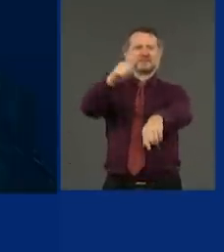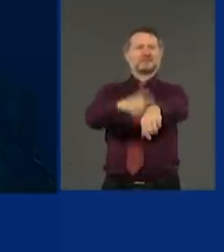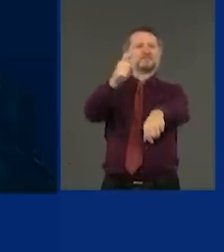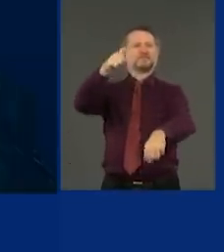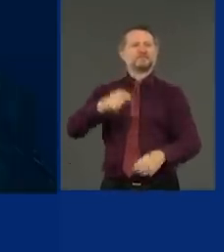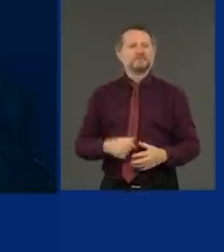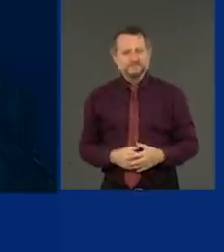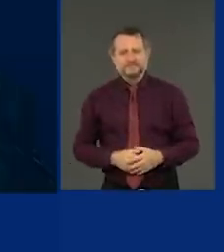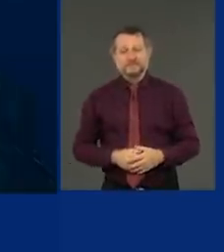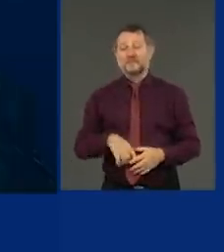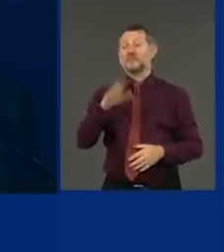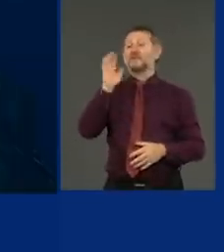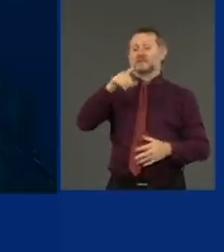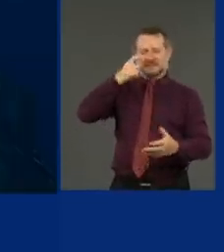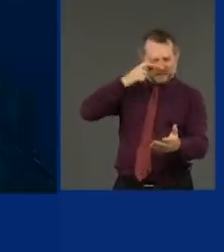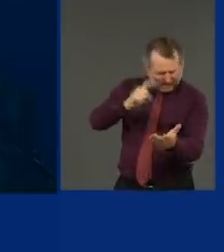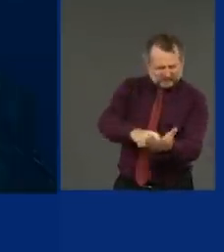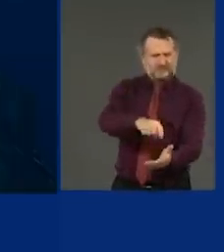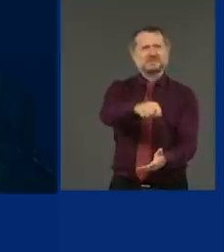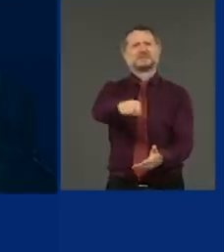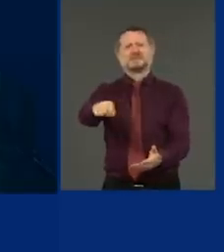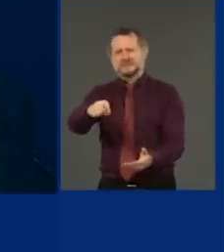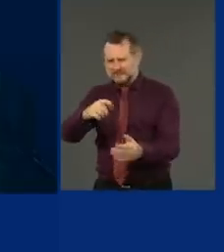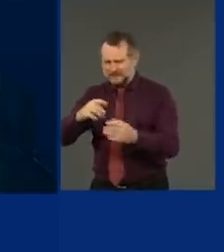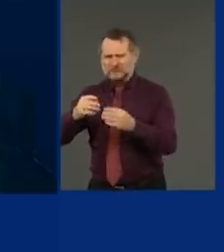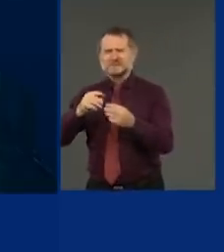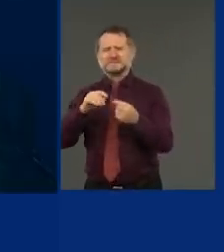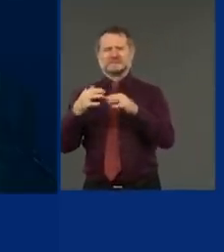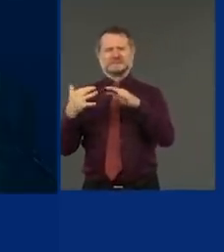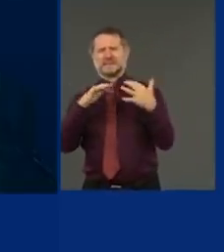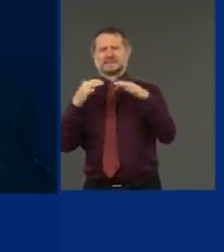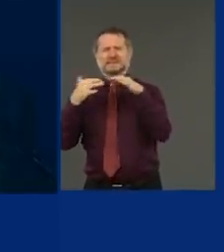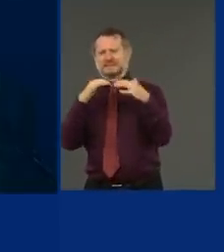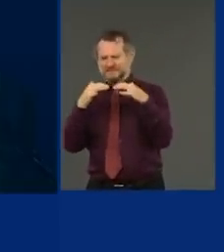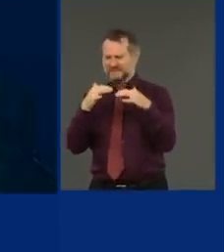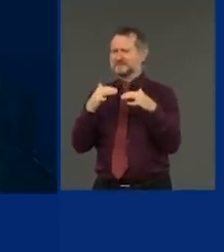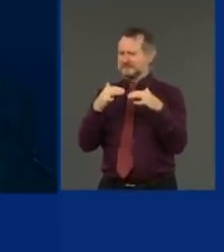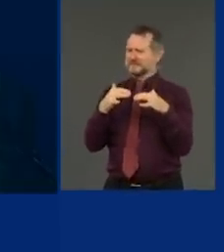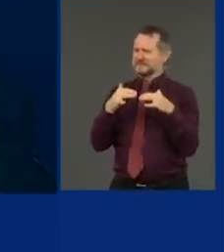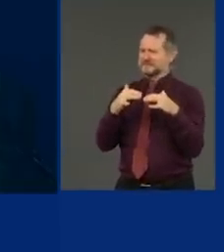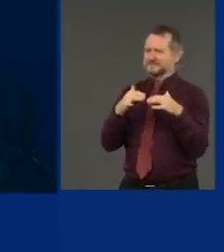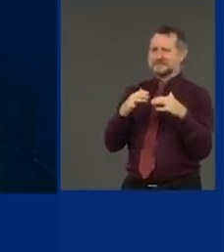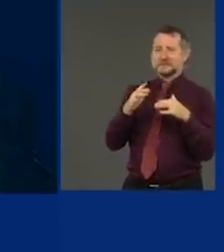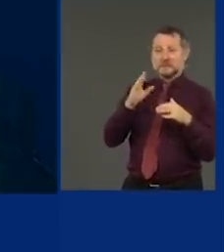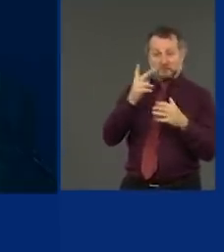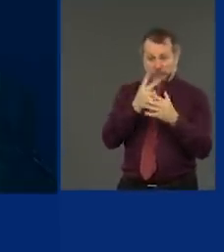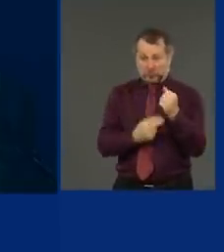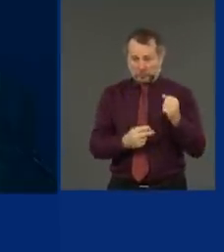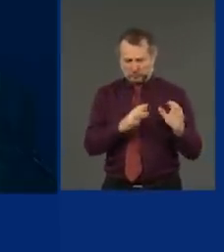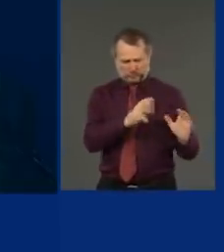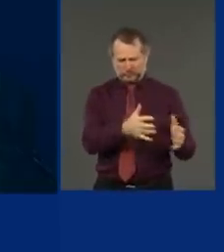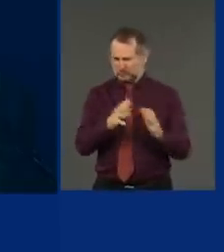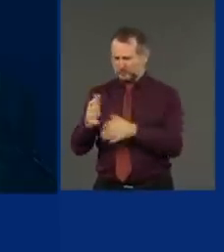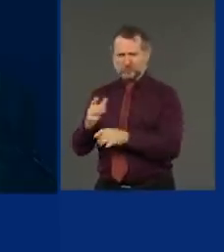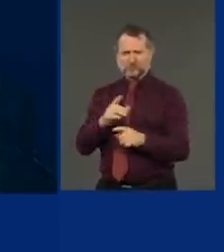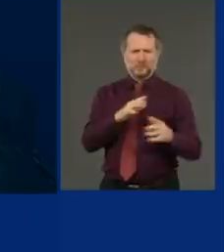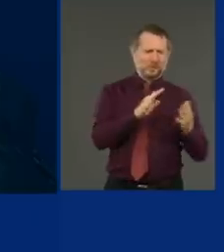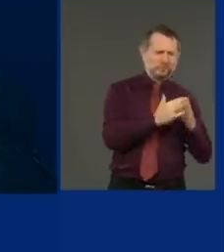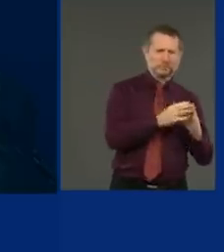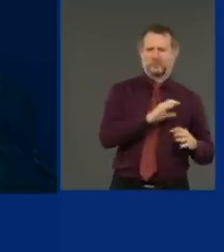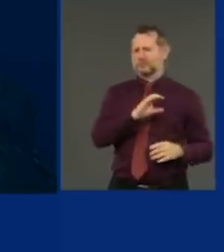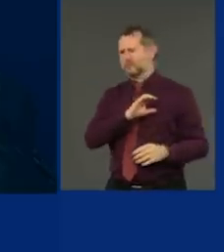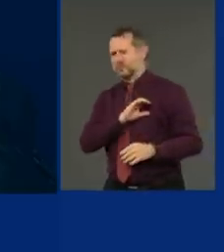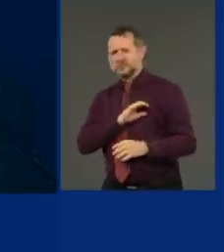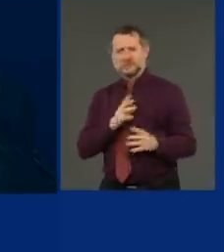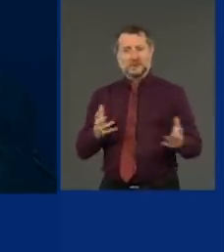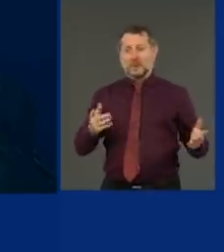Acknowledge the tensions. They're real. Talk to members of the community. They have real issues. Talk to the police